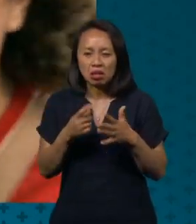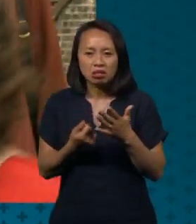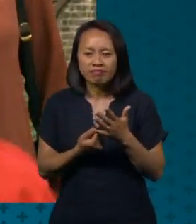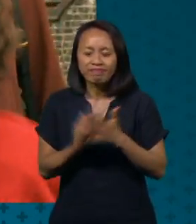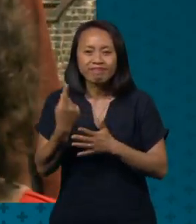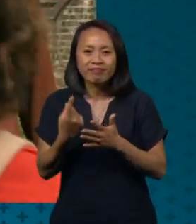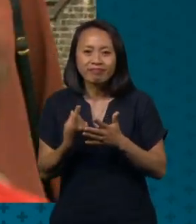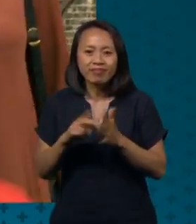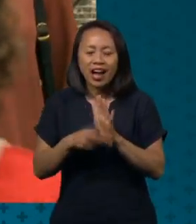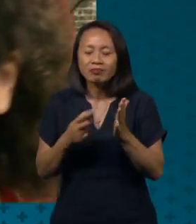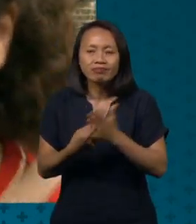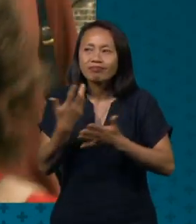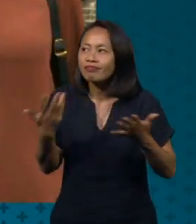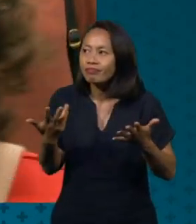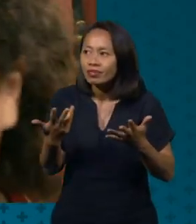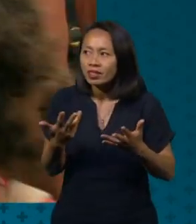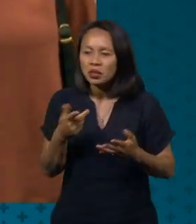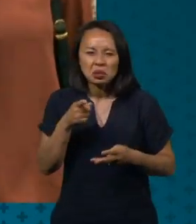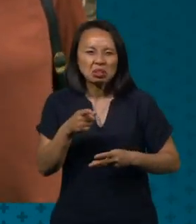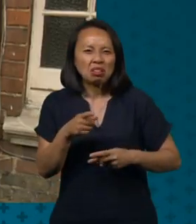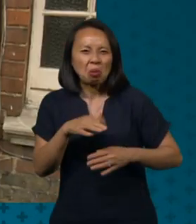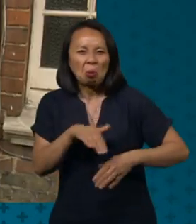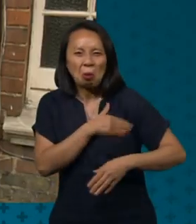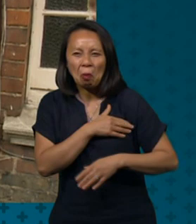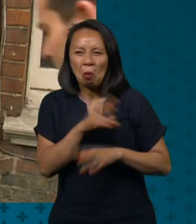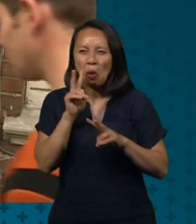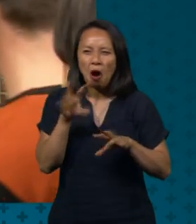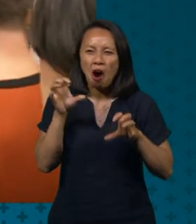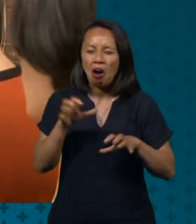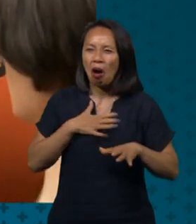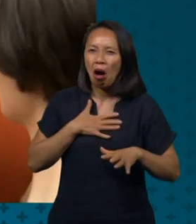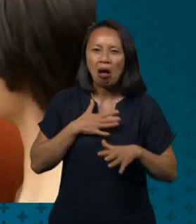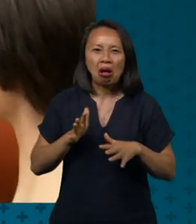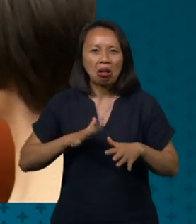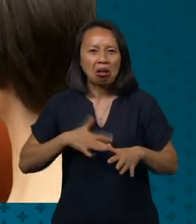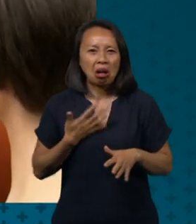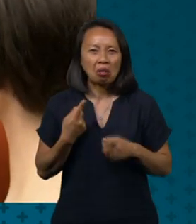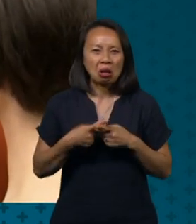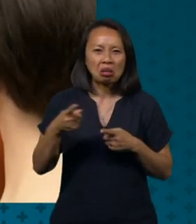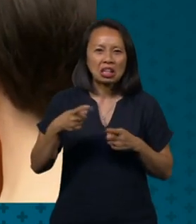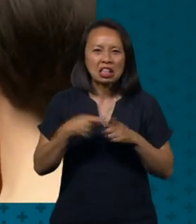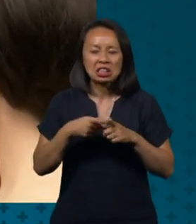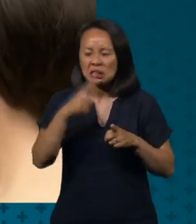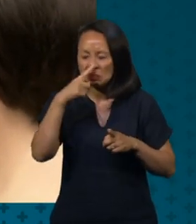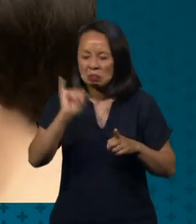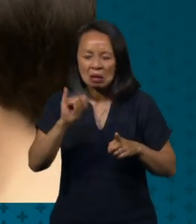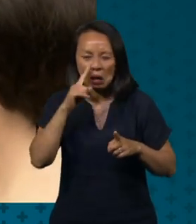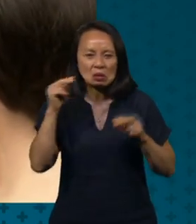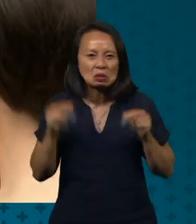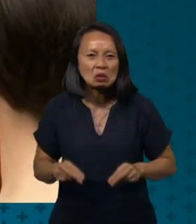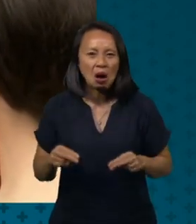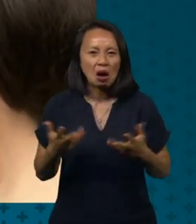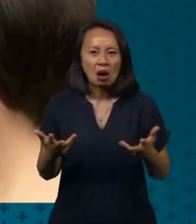horror videos, and your kitchen skunk a wet dog. And I never want to see you ever again! They were